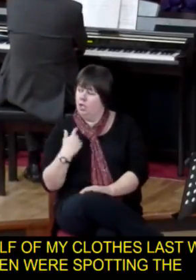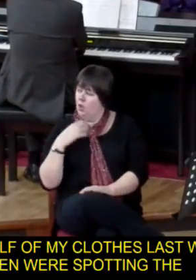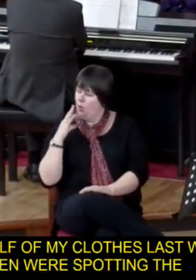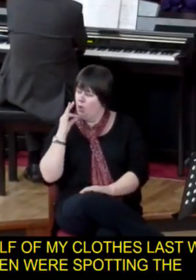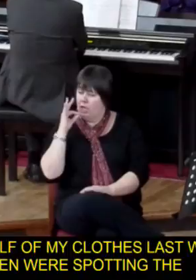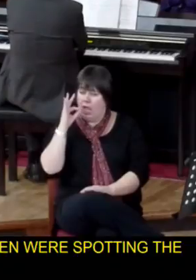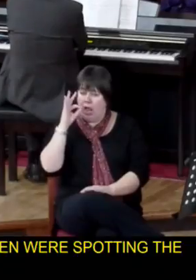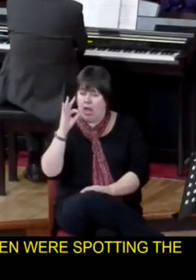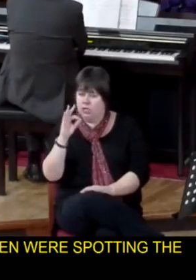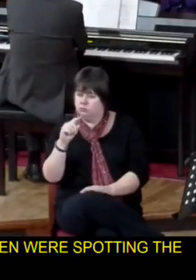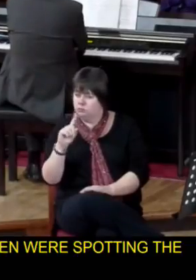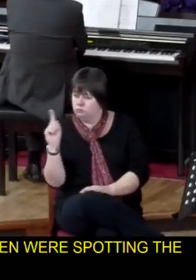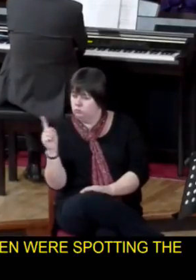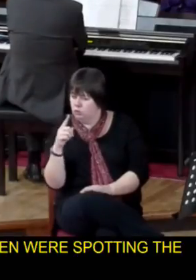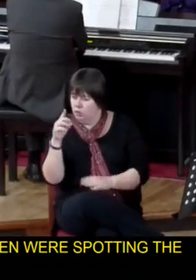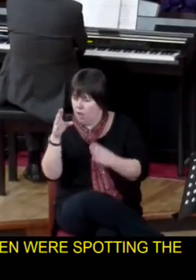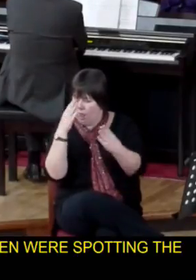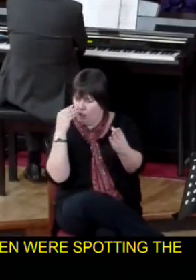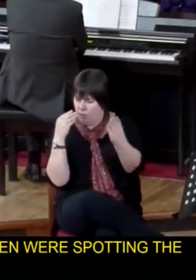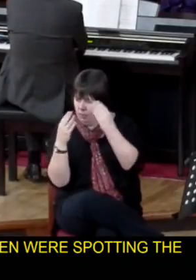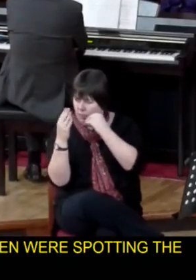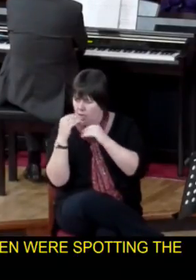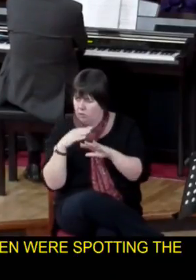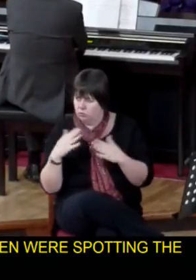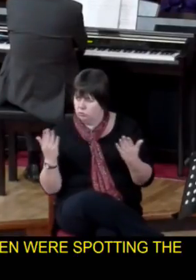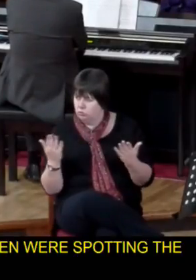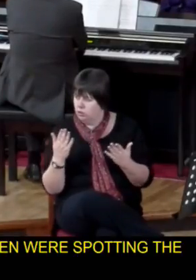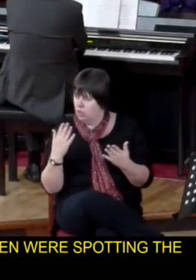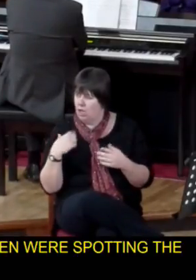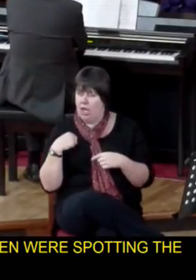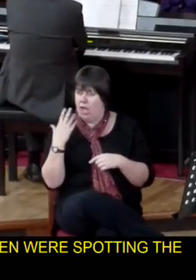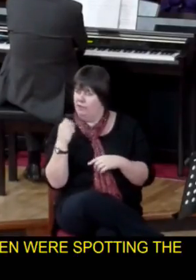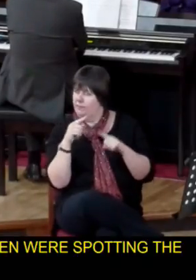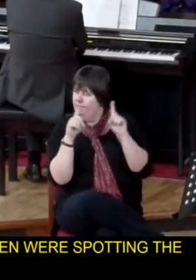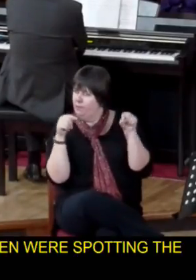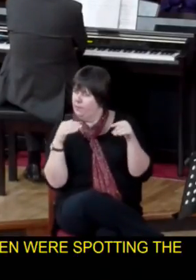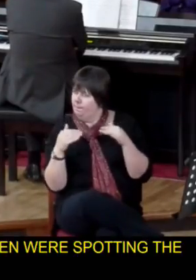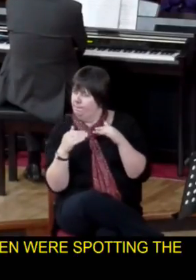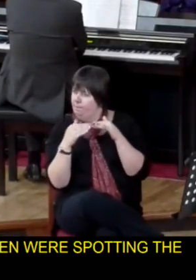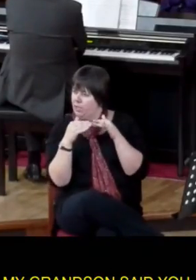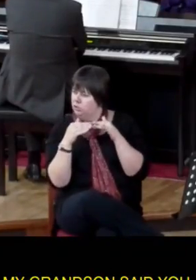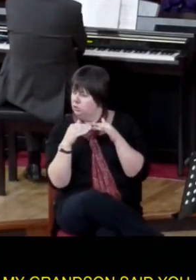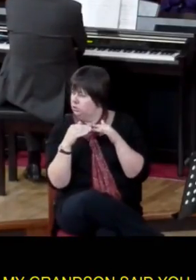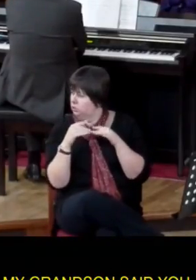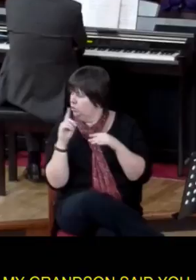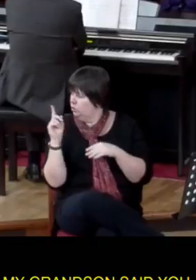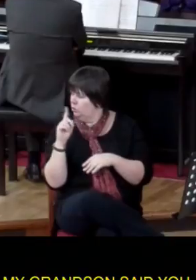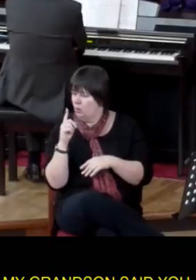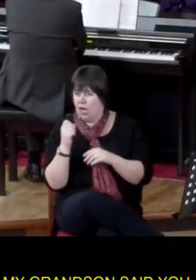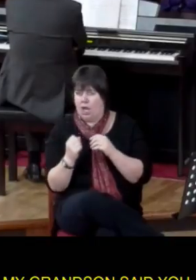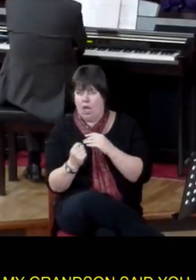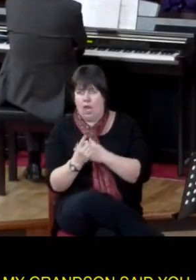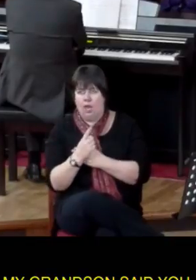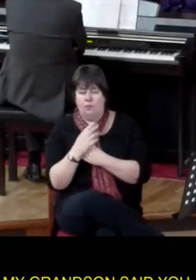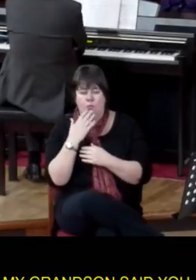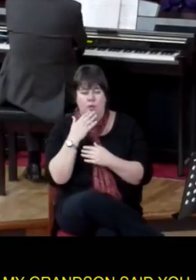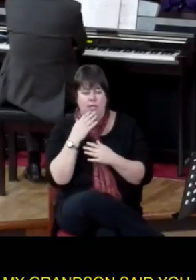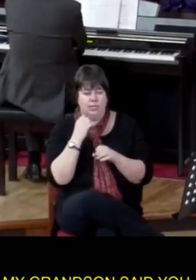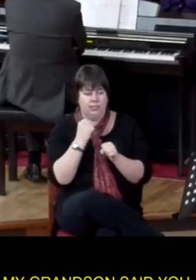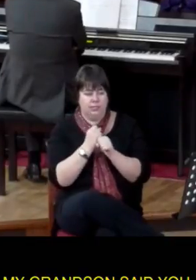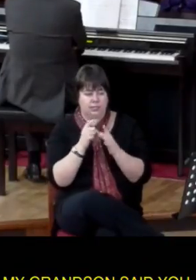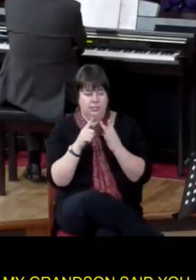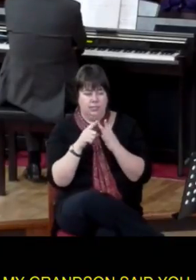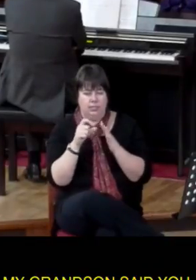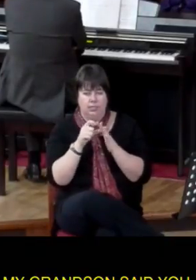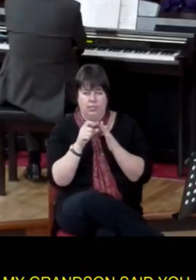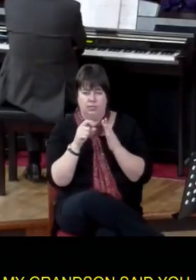learned in the story today and then see if I've got pictures to match it. So what was happening with Gideon in the part of